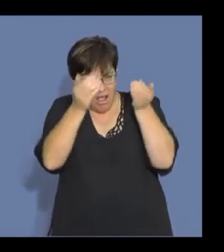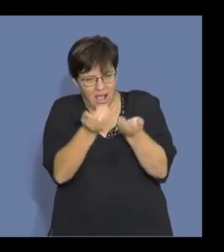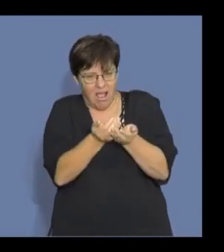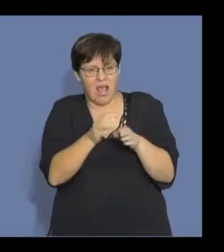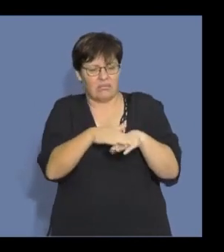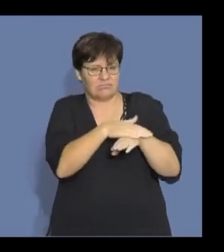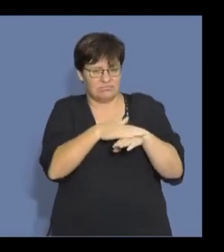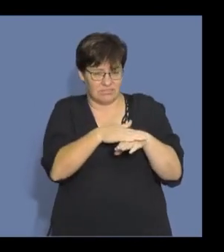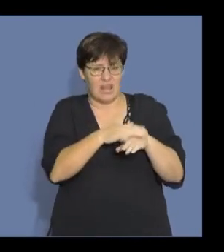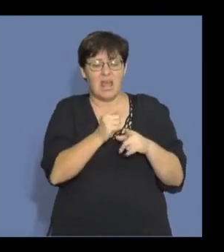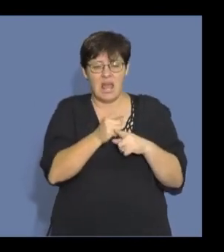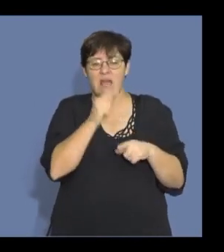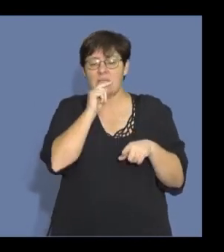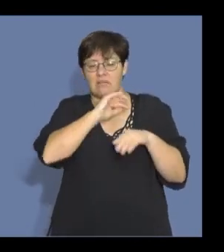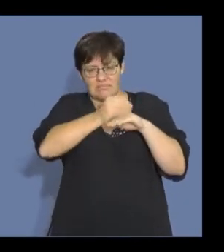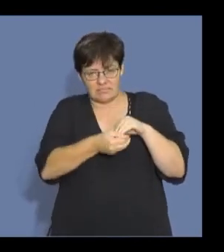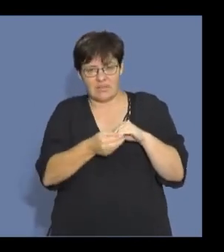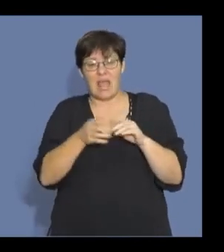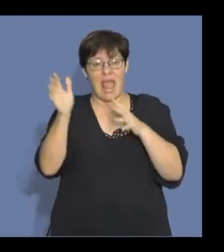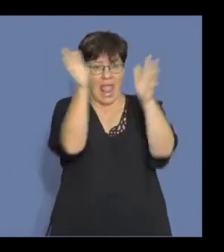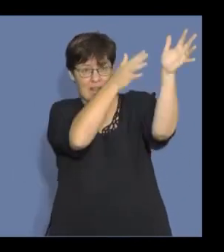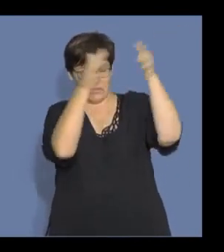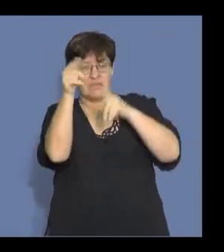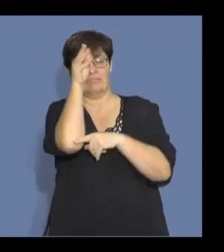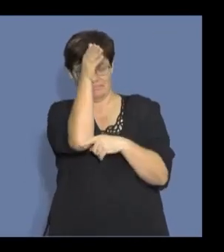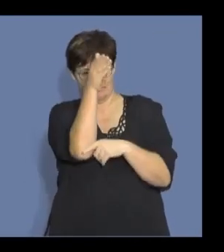and most available in the atmosphere.